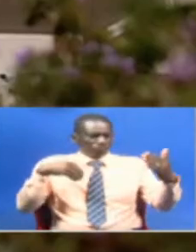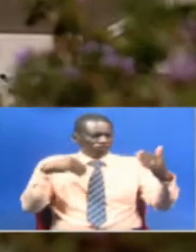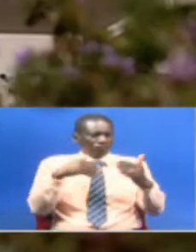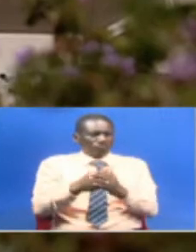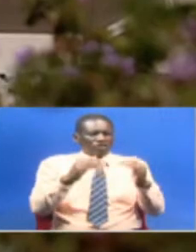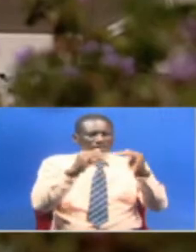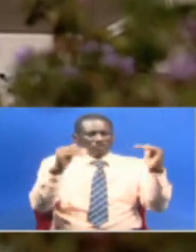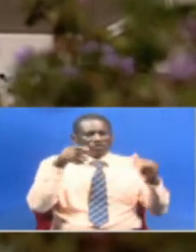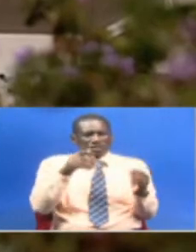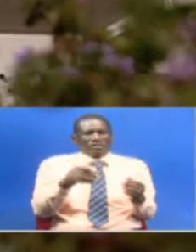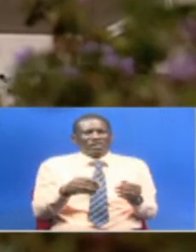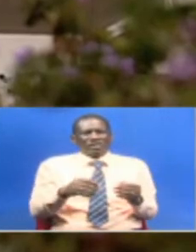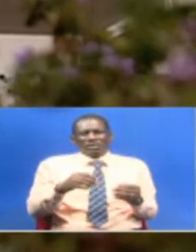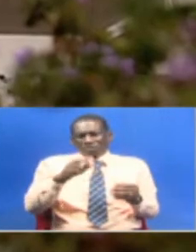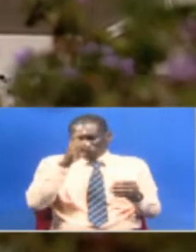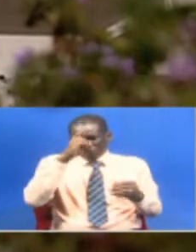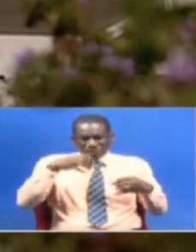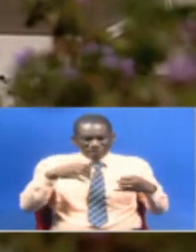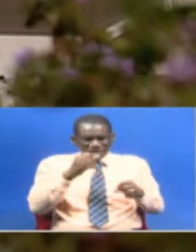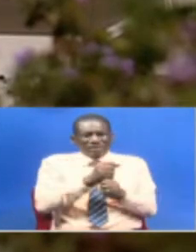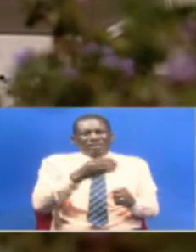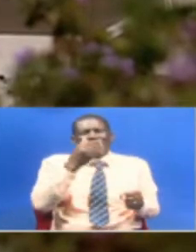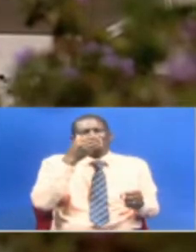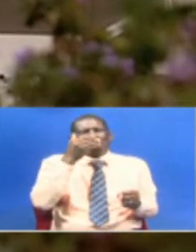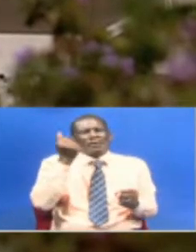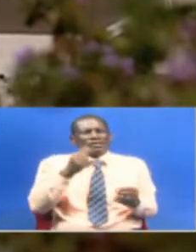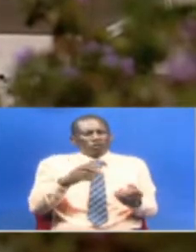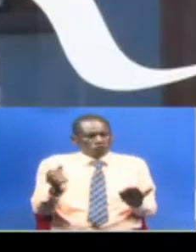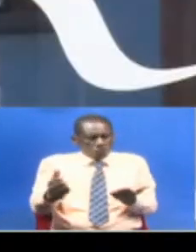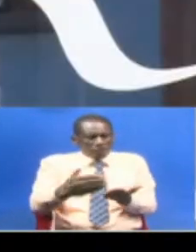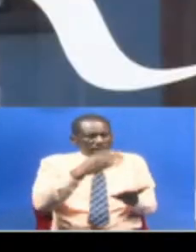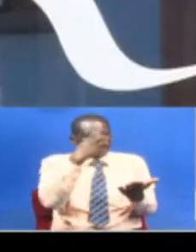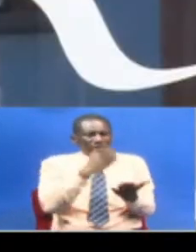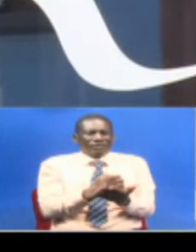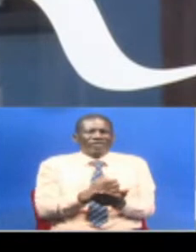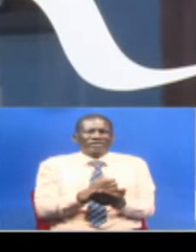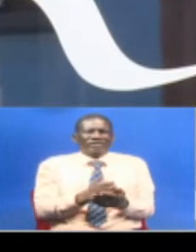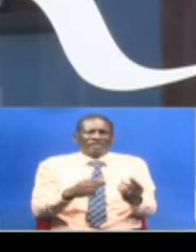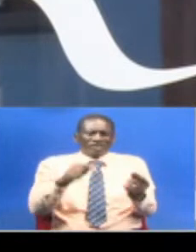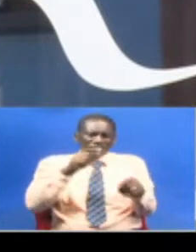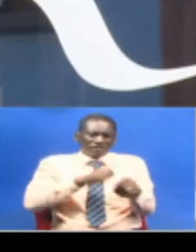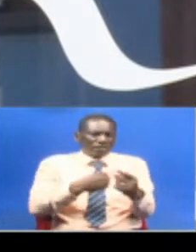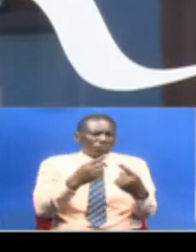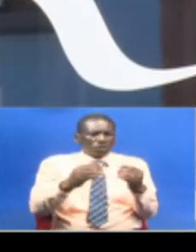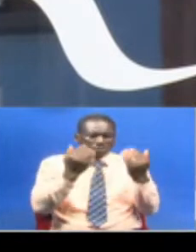were trying their best and they did their best in order to collect that evidence. When it comes to court,